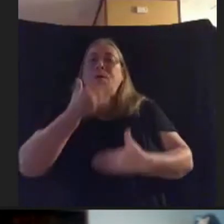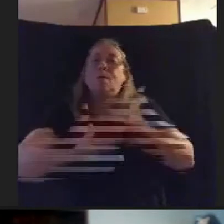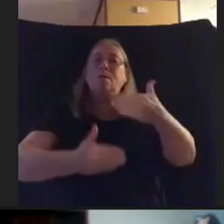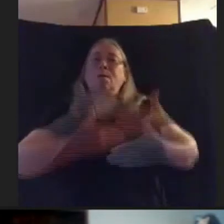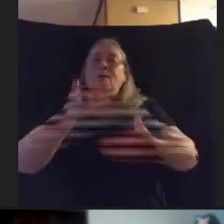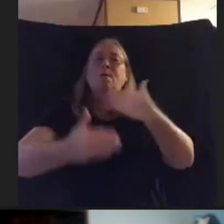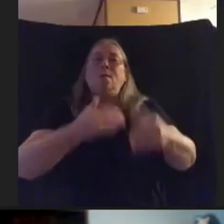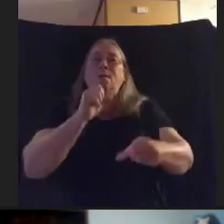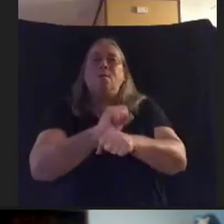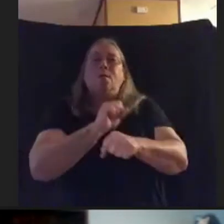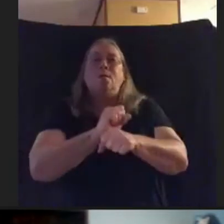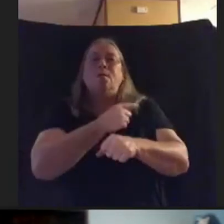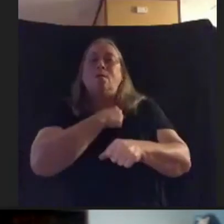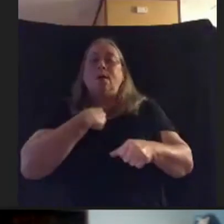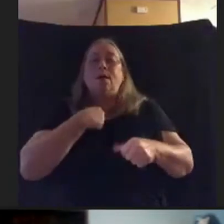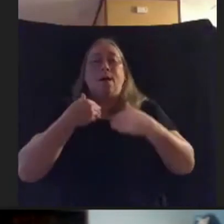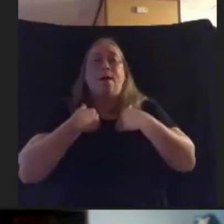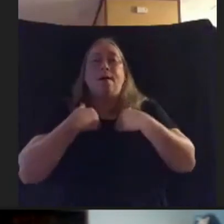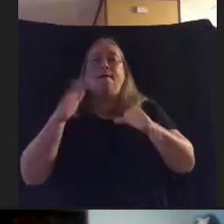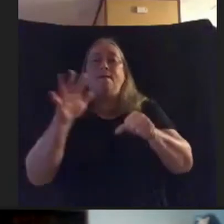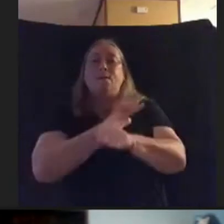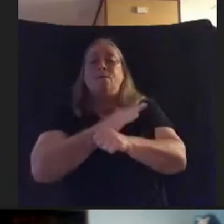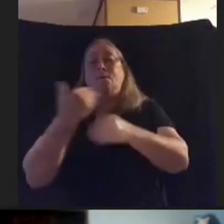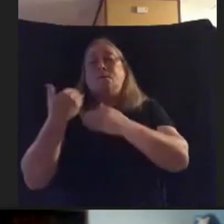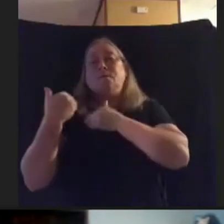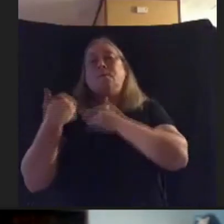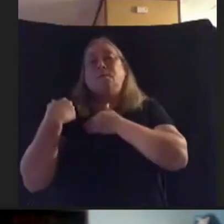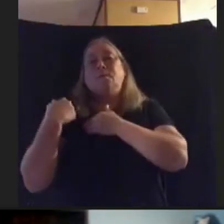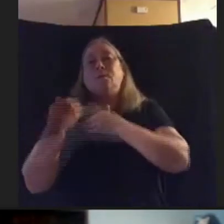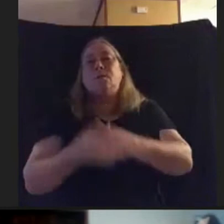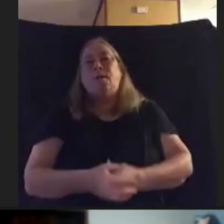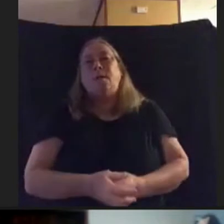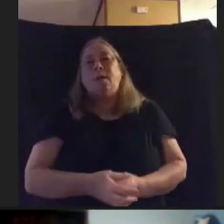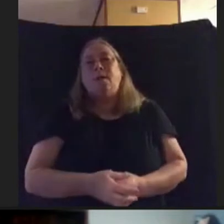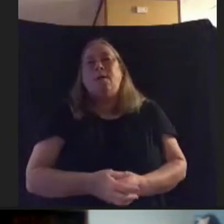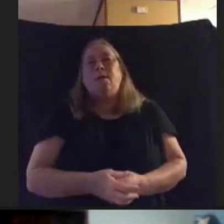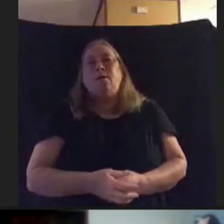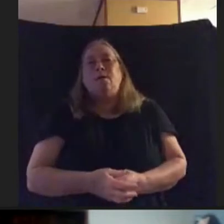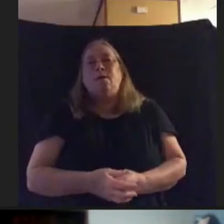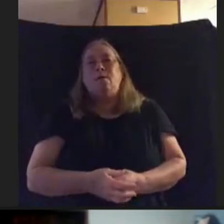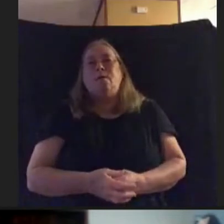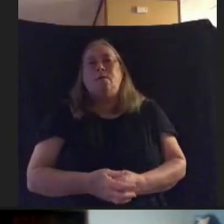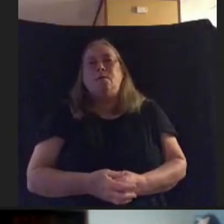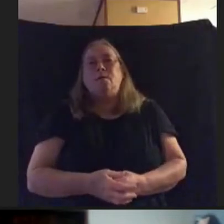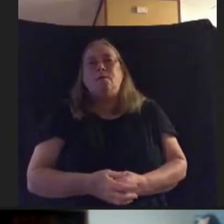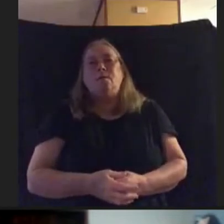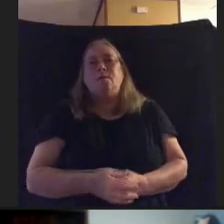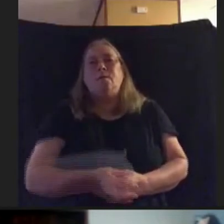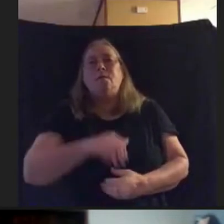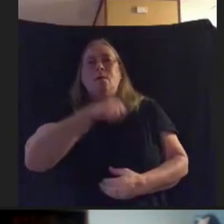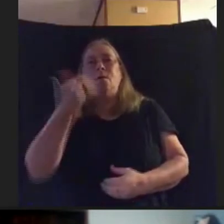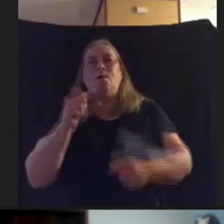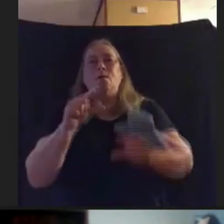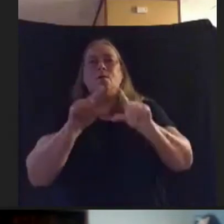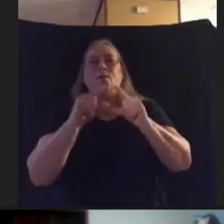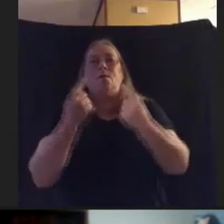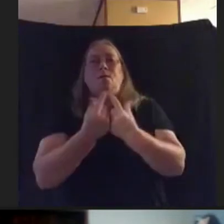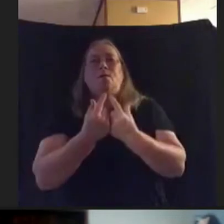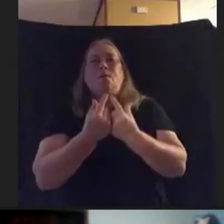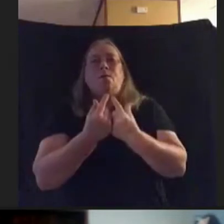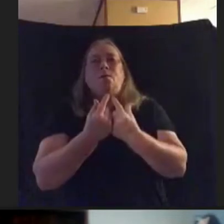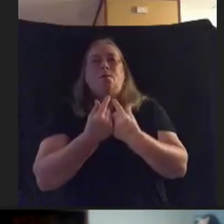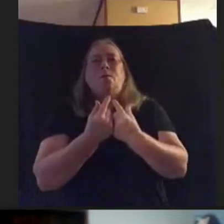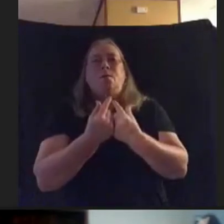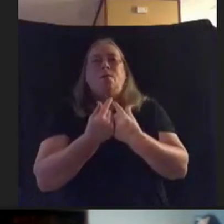of our response that's dedicated to health equity, not only for African Americans, but also other groups, such as